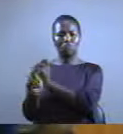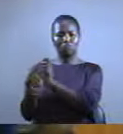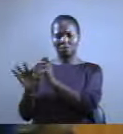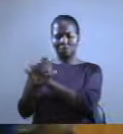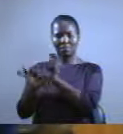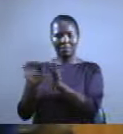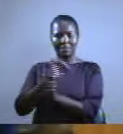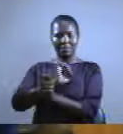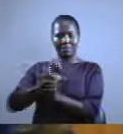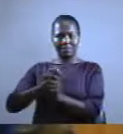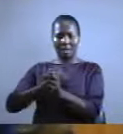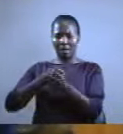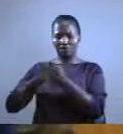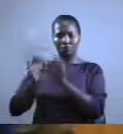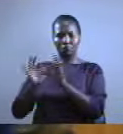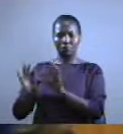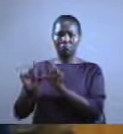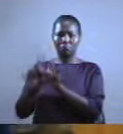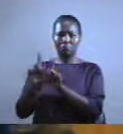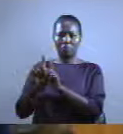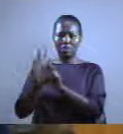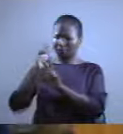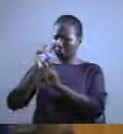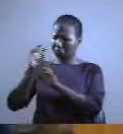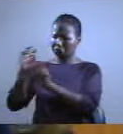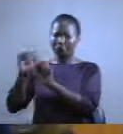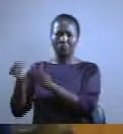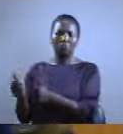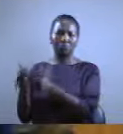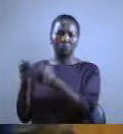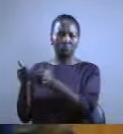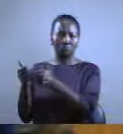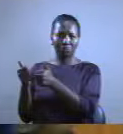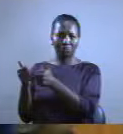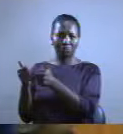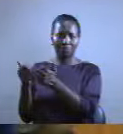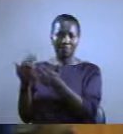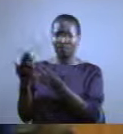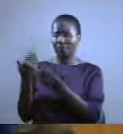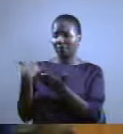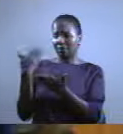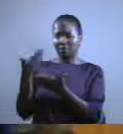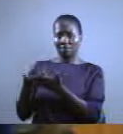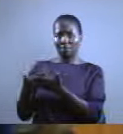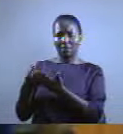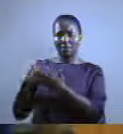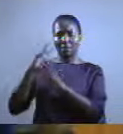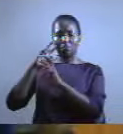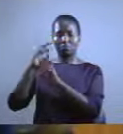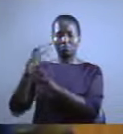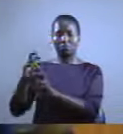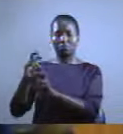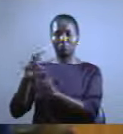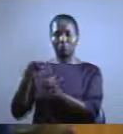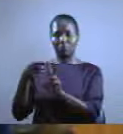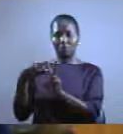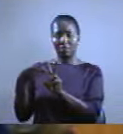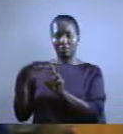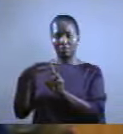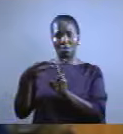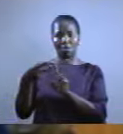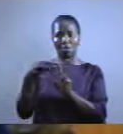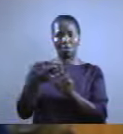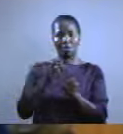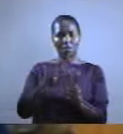staff while maintaining good quality research output. In the study, Governor Zondo and Makhoba, all from the University of